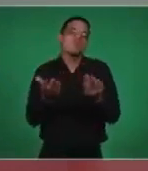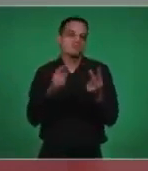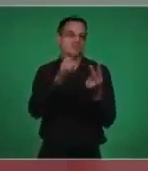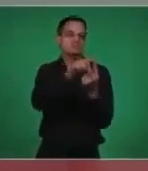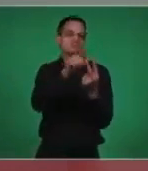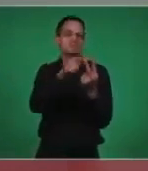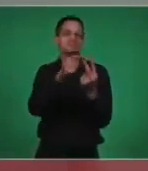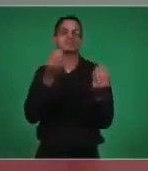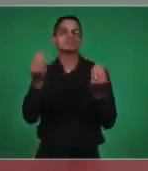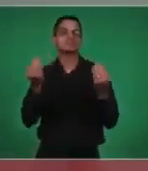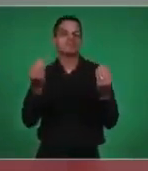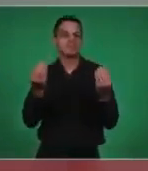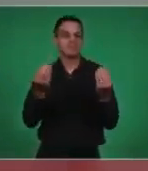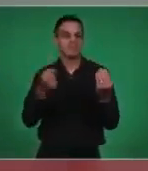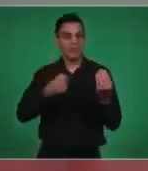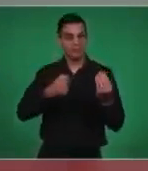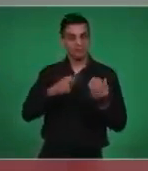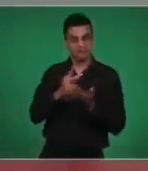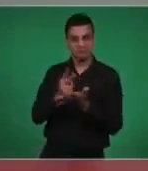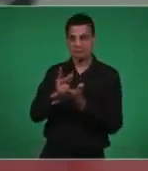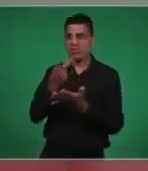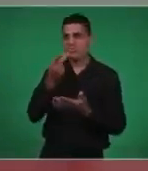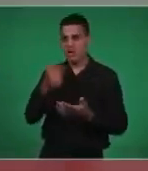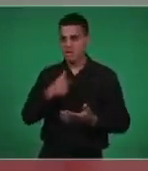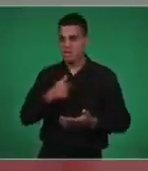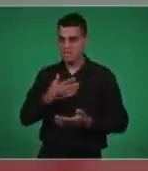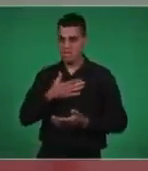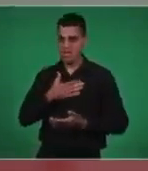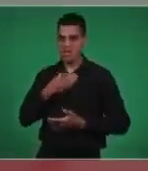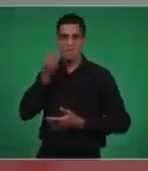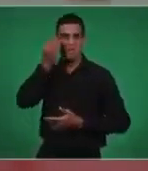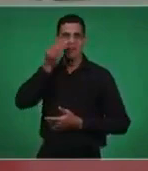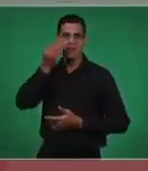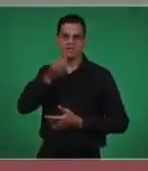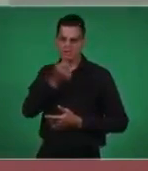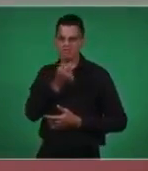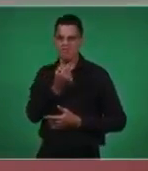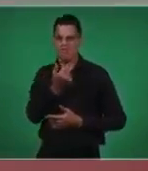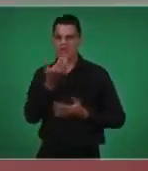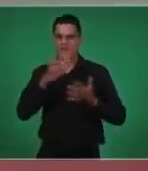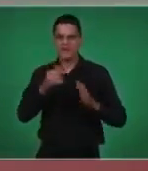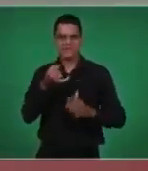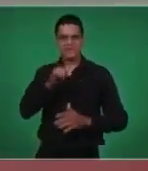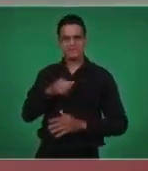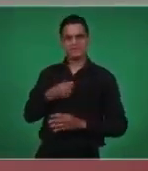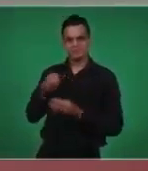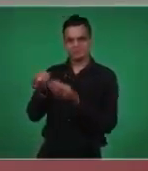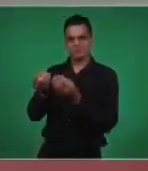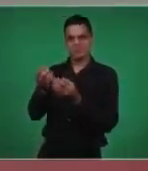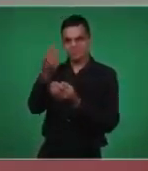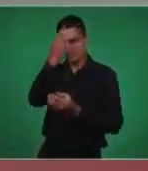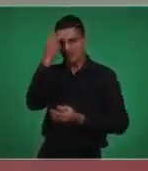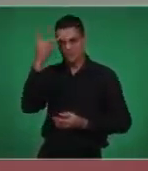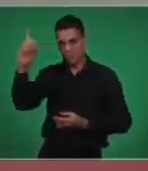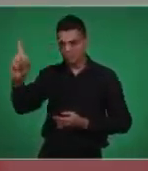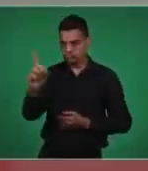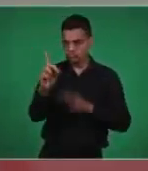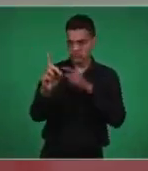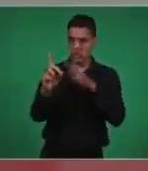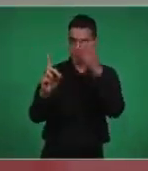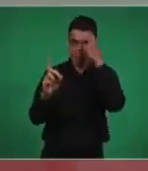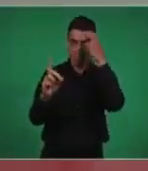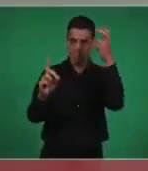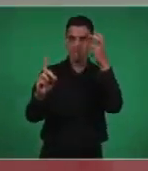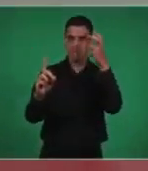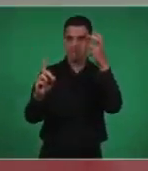one, the following. If you bring to me a person that is very intelligent, and beside